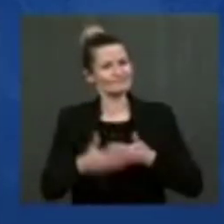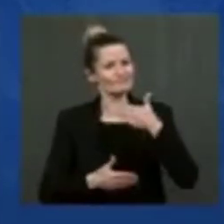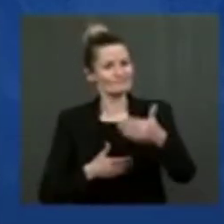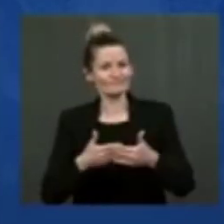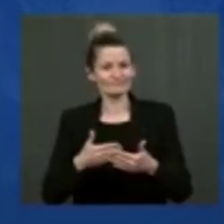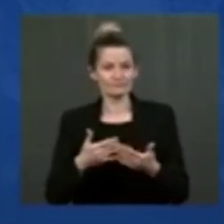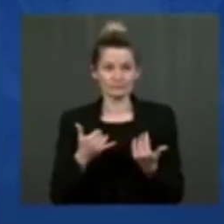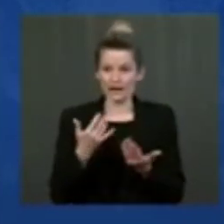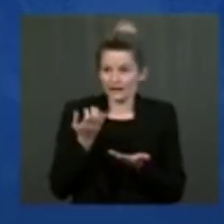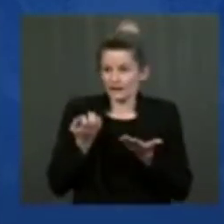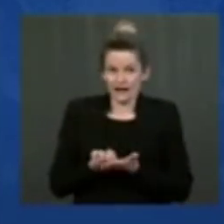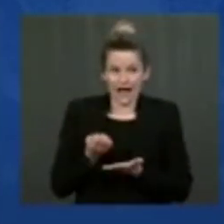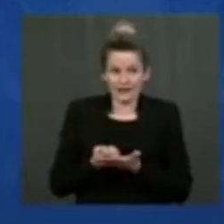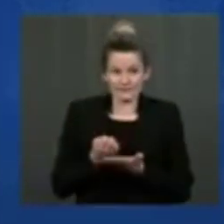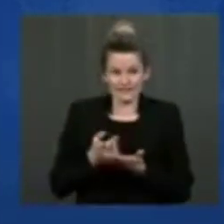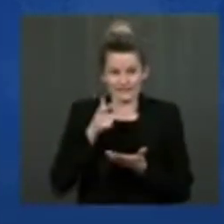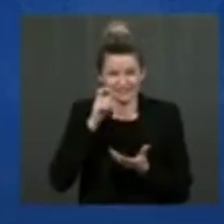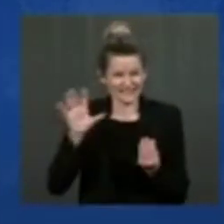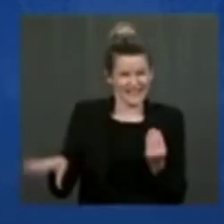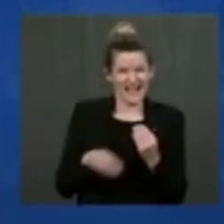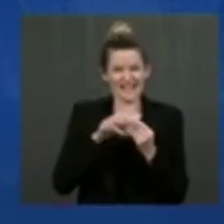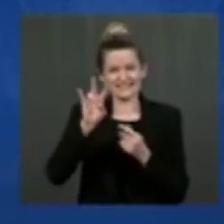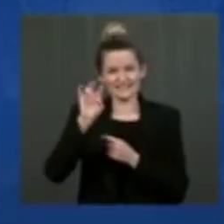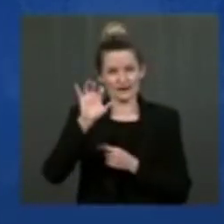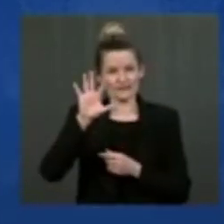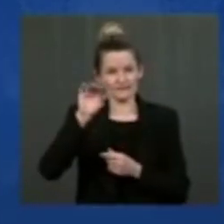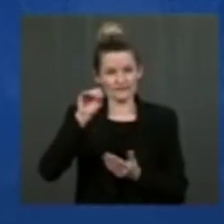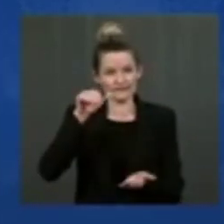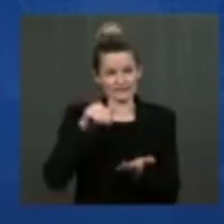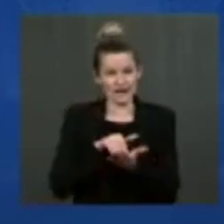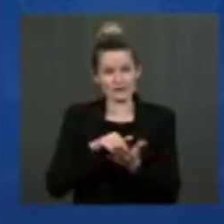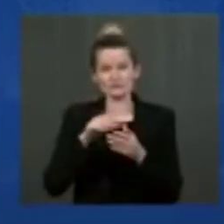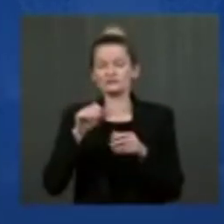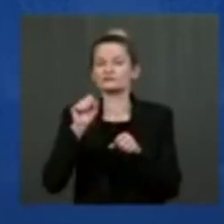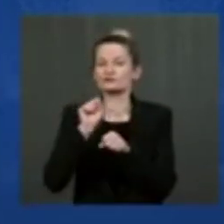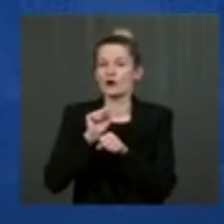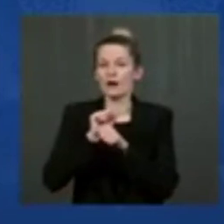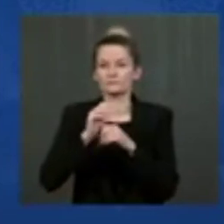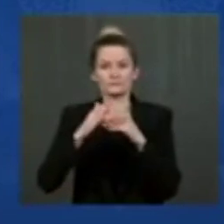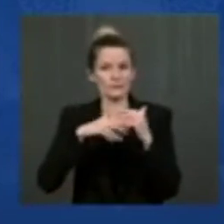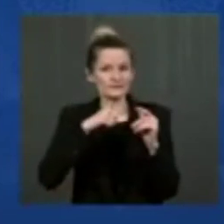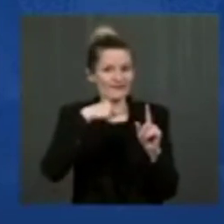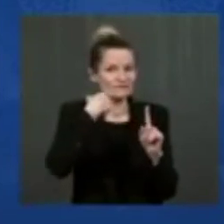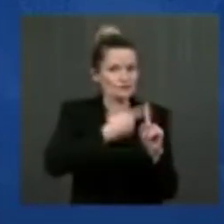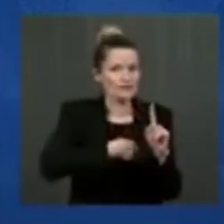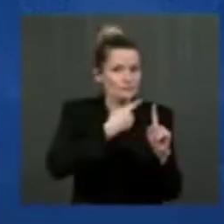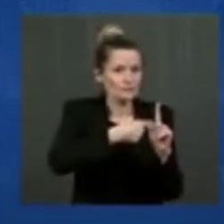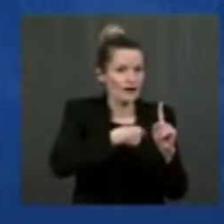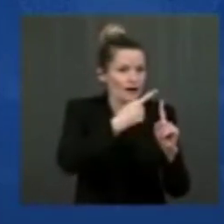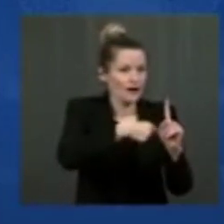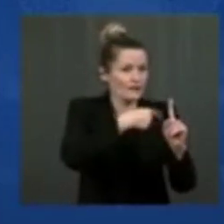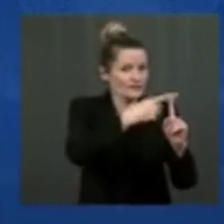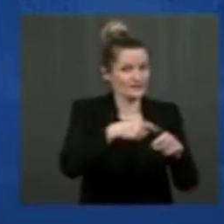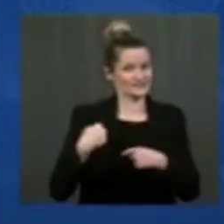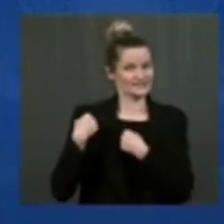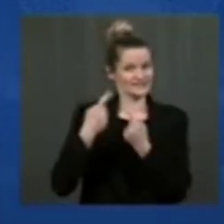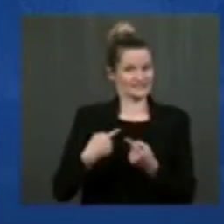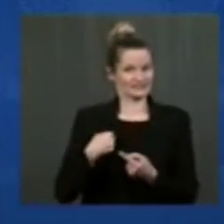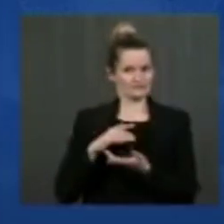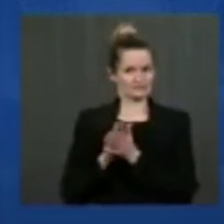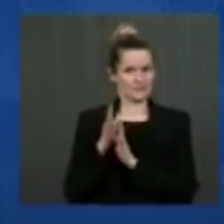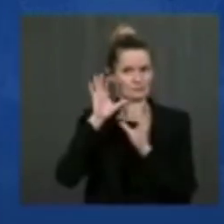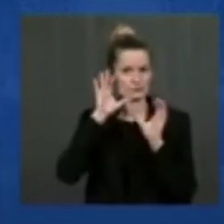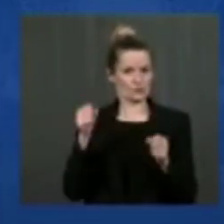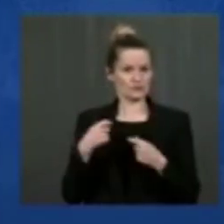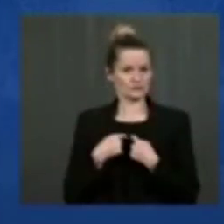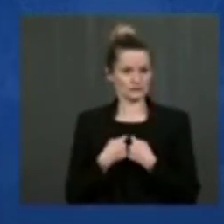750,000 jobs a month on average during the past 3 months since I've been here. There are more than 4 million jobs since I